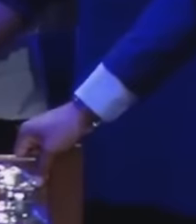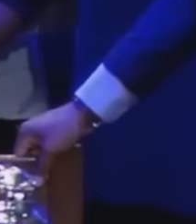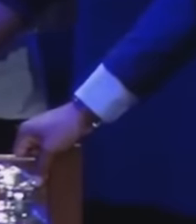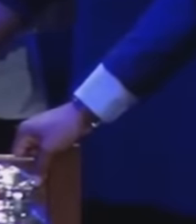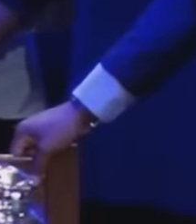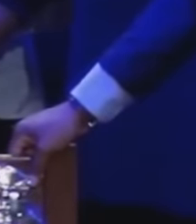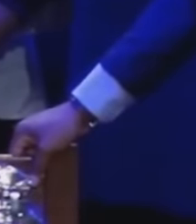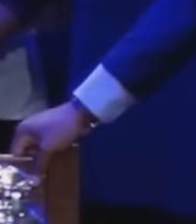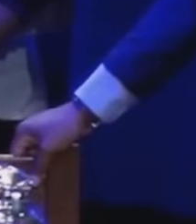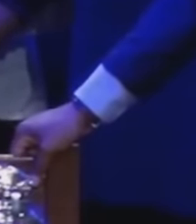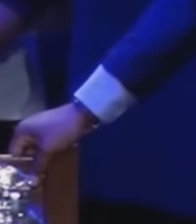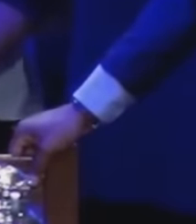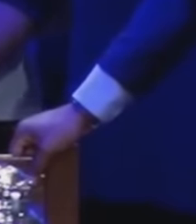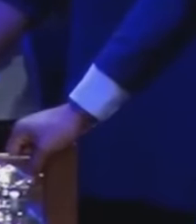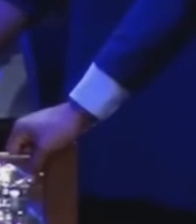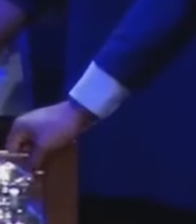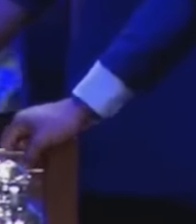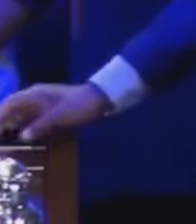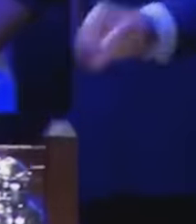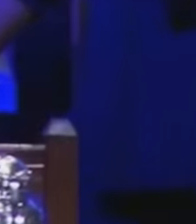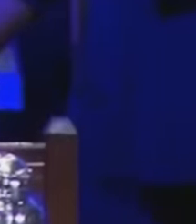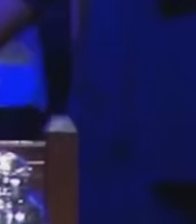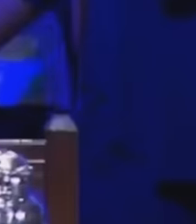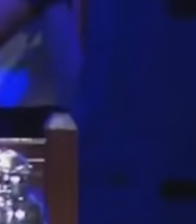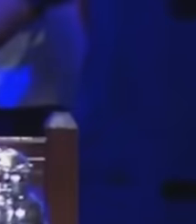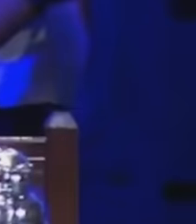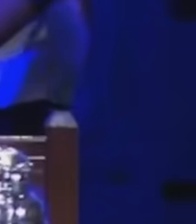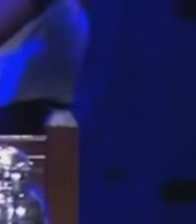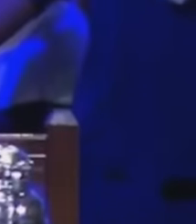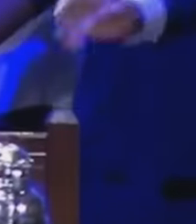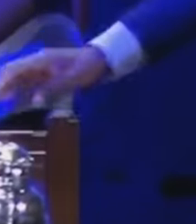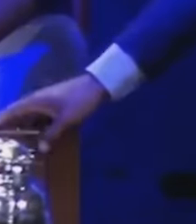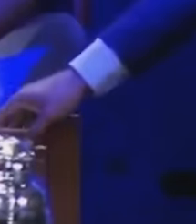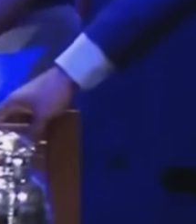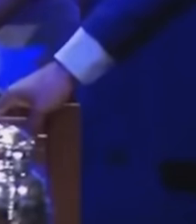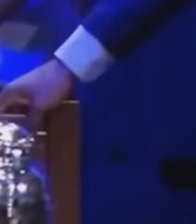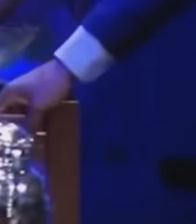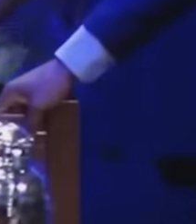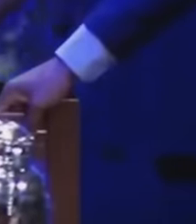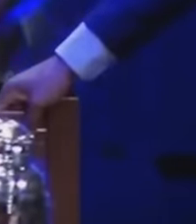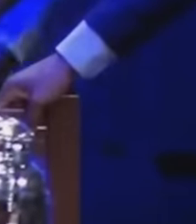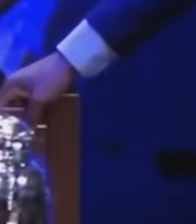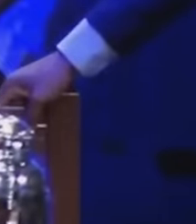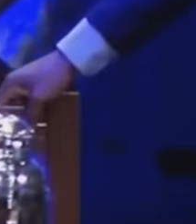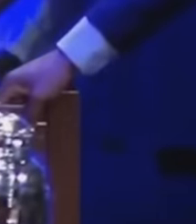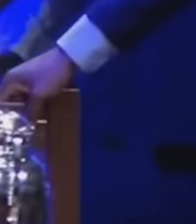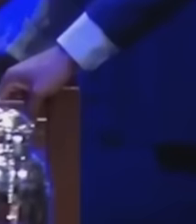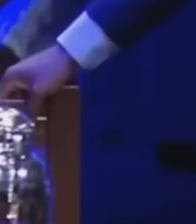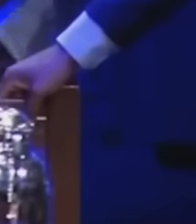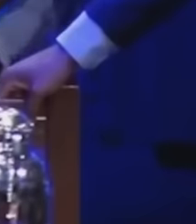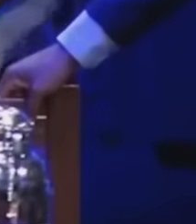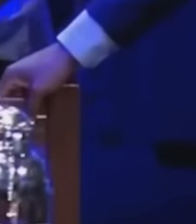members emailed me this morning, because I've been trying to get my leaders to understand that we are, for the first